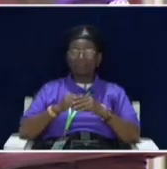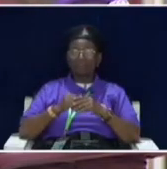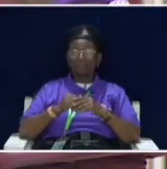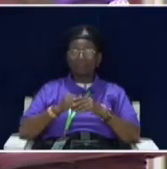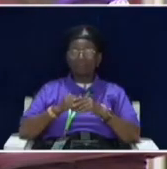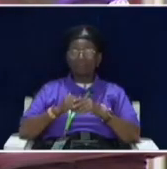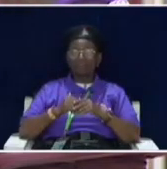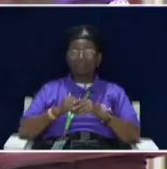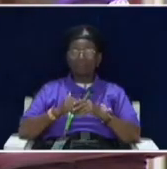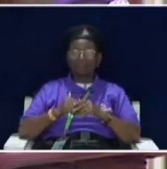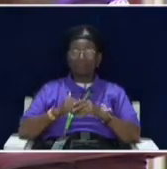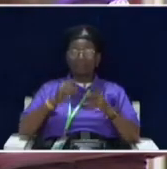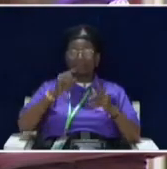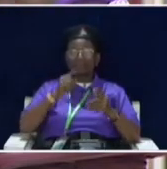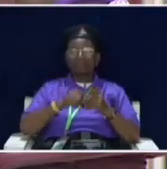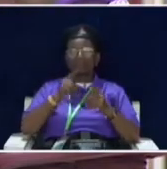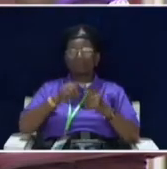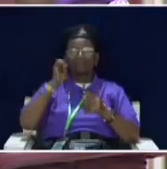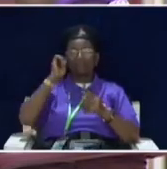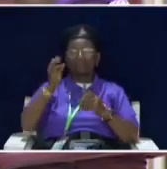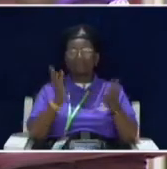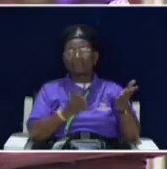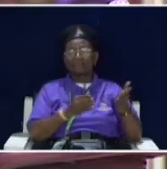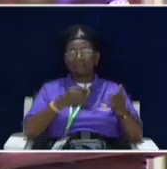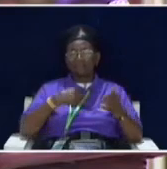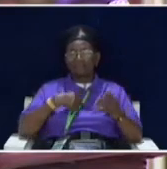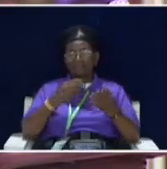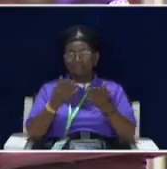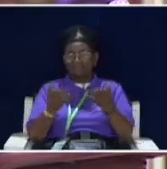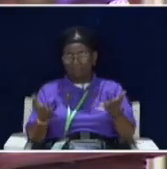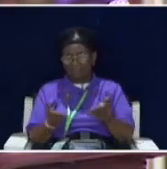then he brought me here. And we